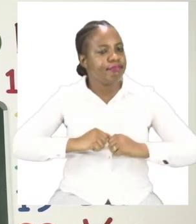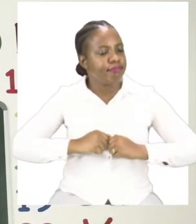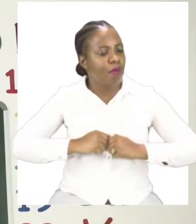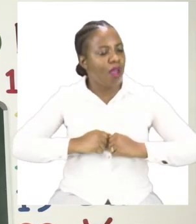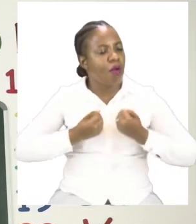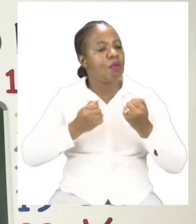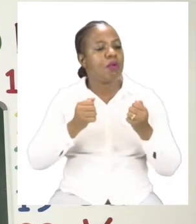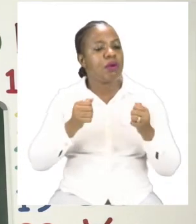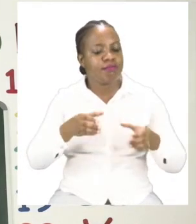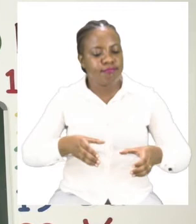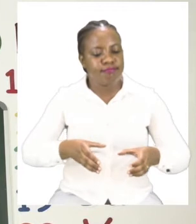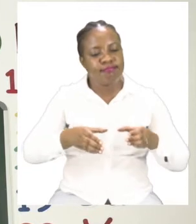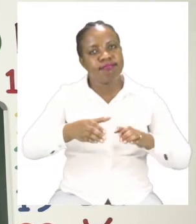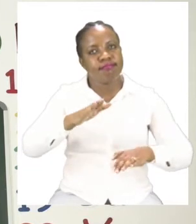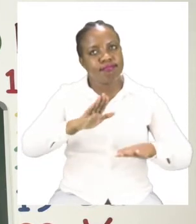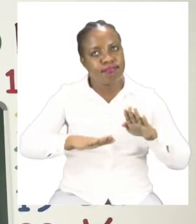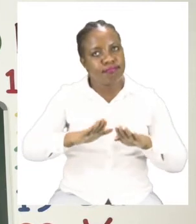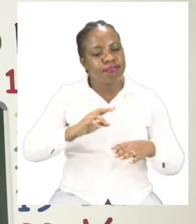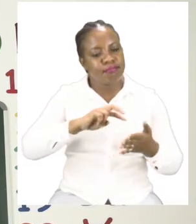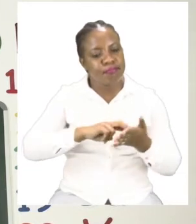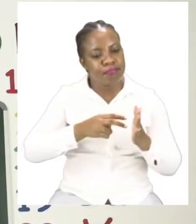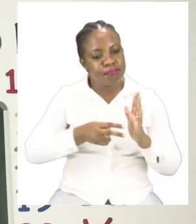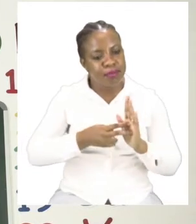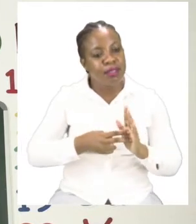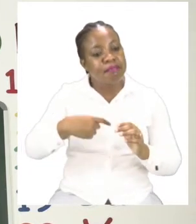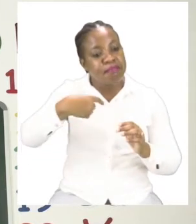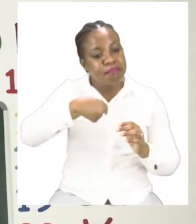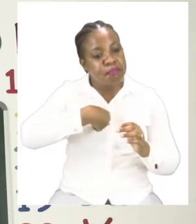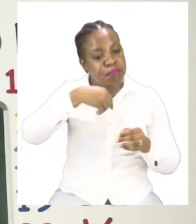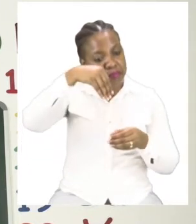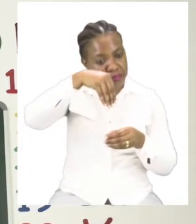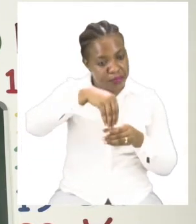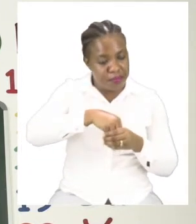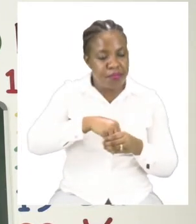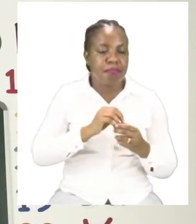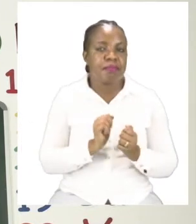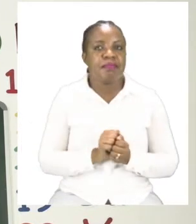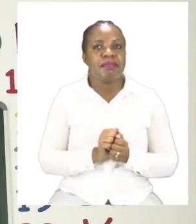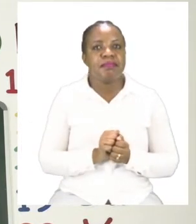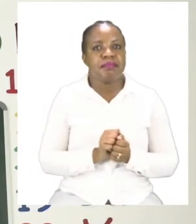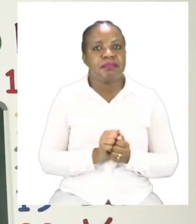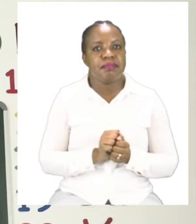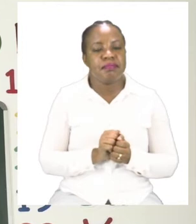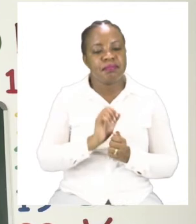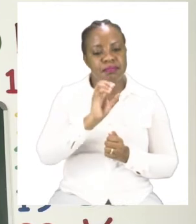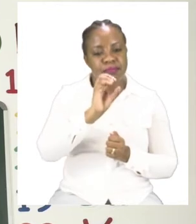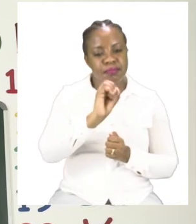drum, meaning the drum is for us, everyone,